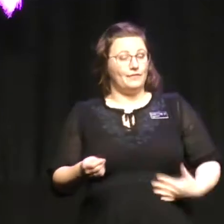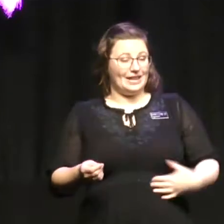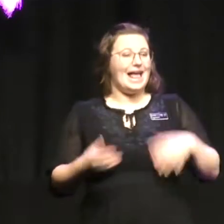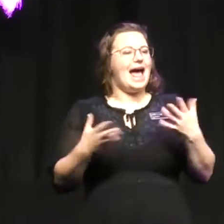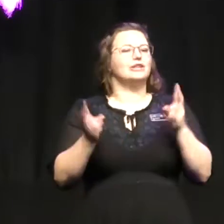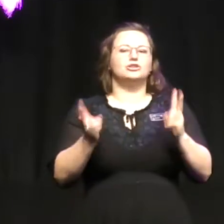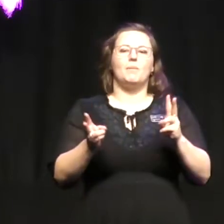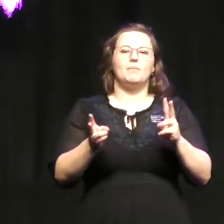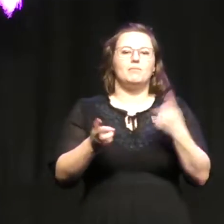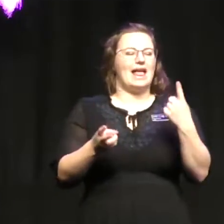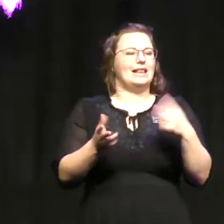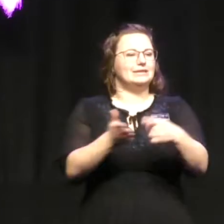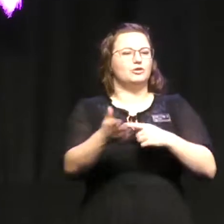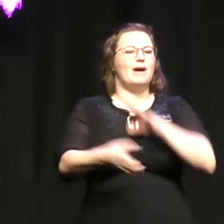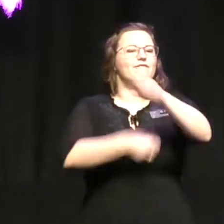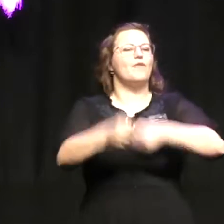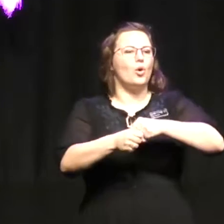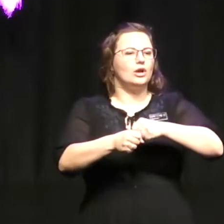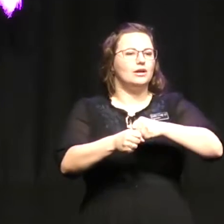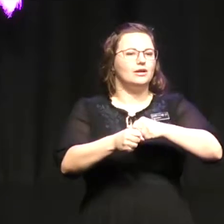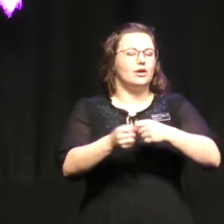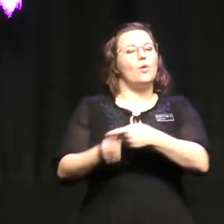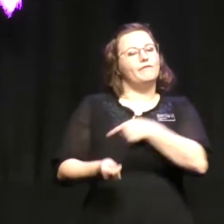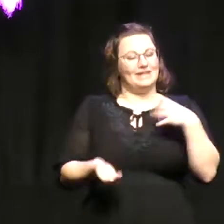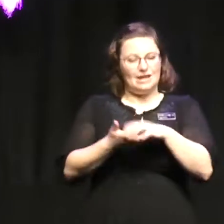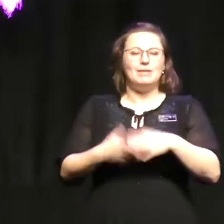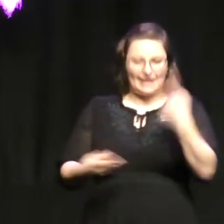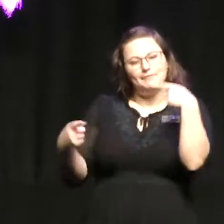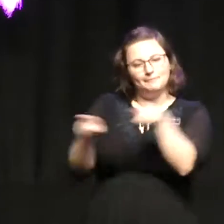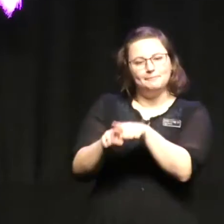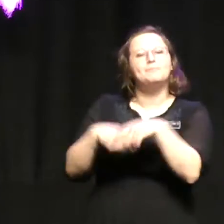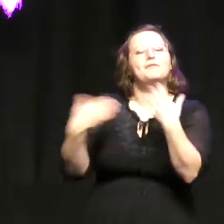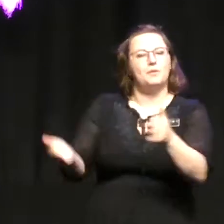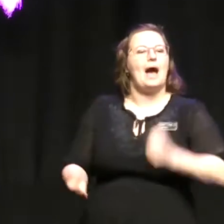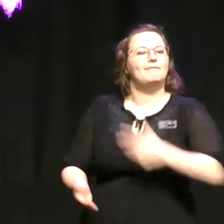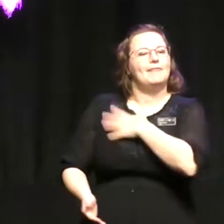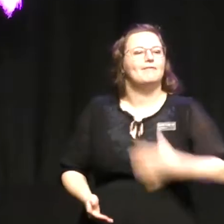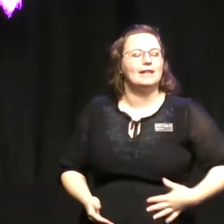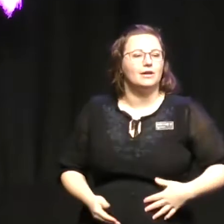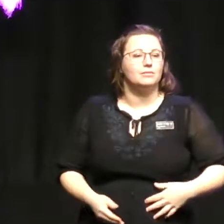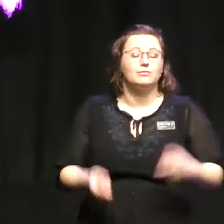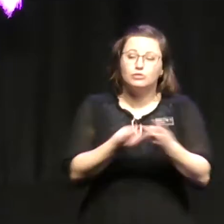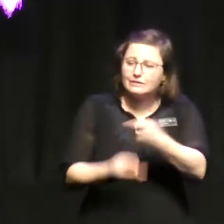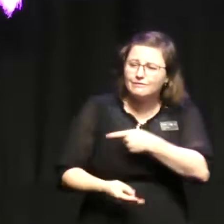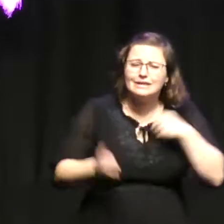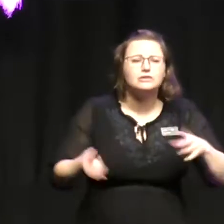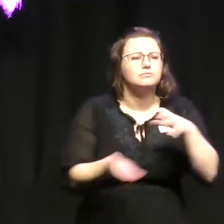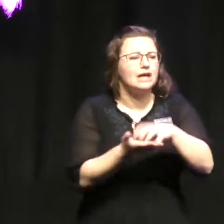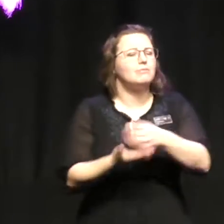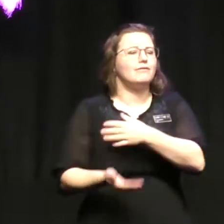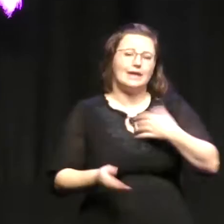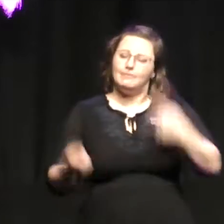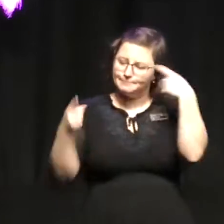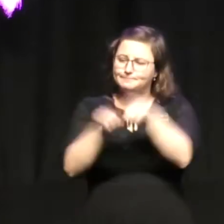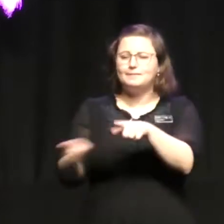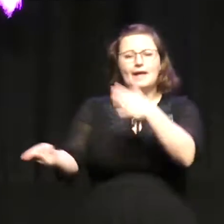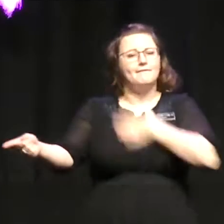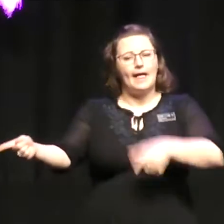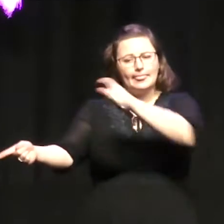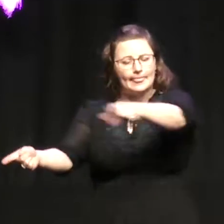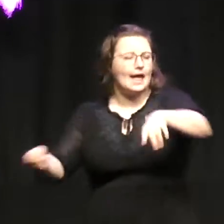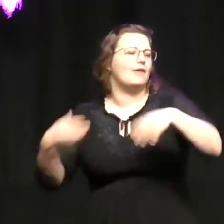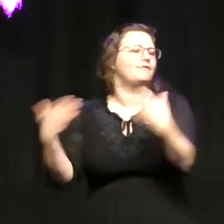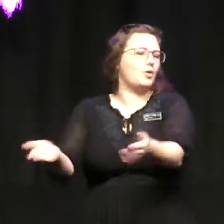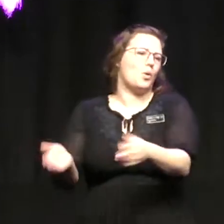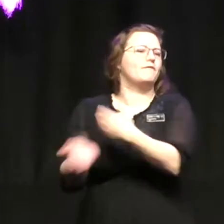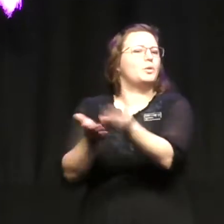the society. We as a society have agreed to keep poor people poor. We make the